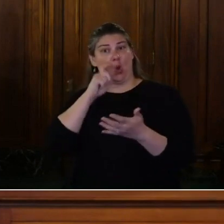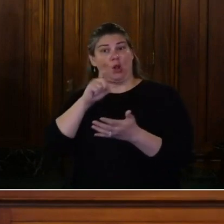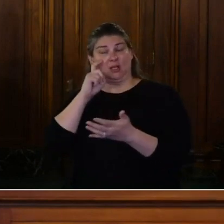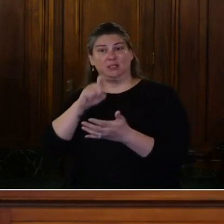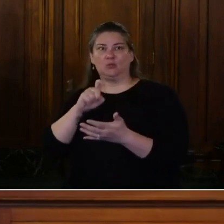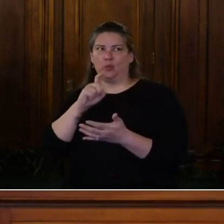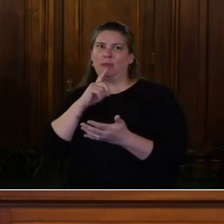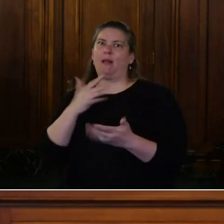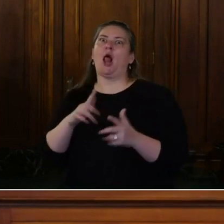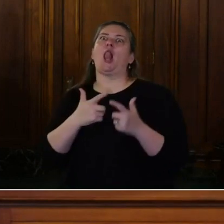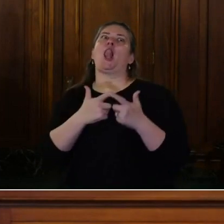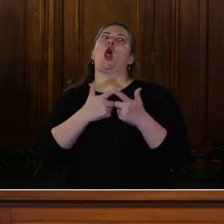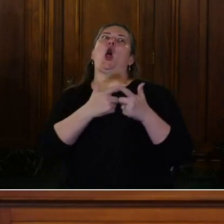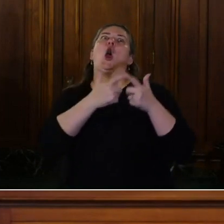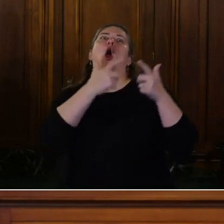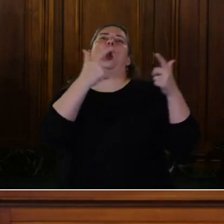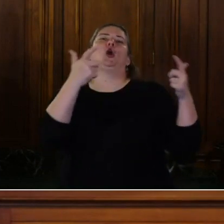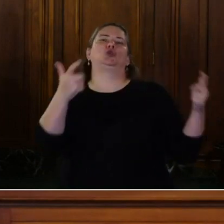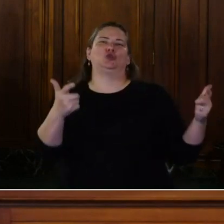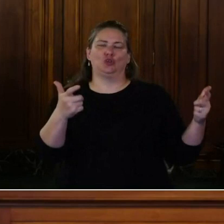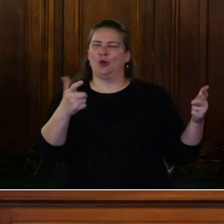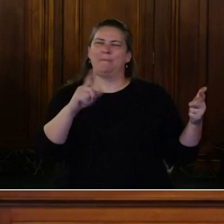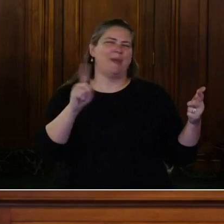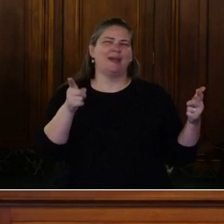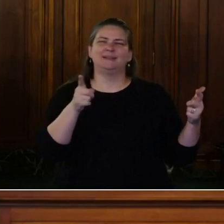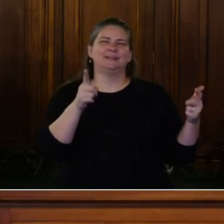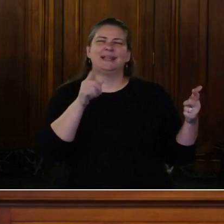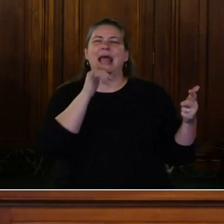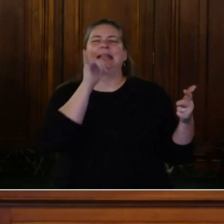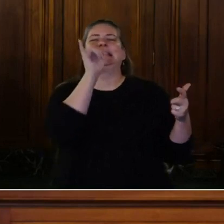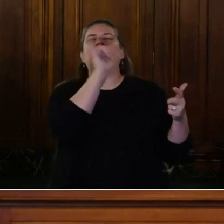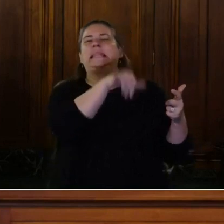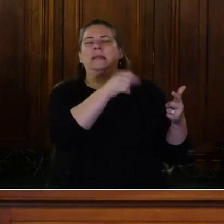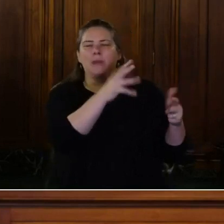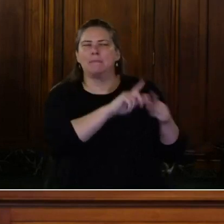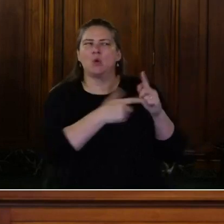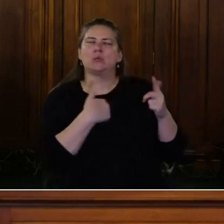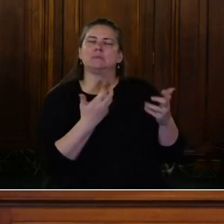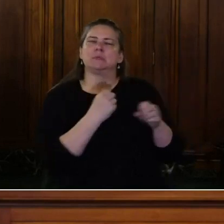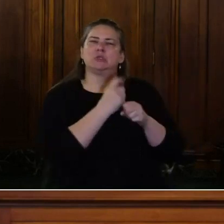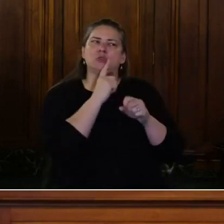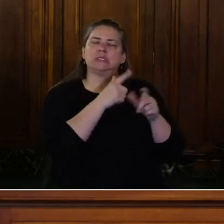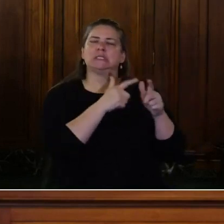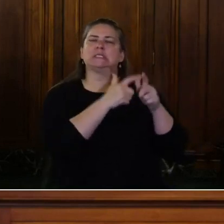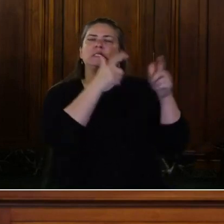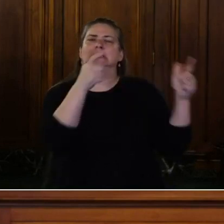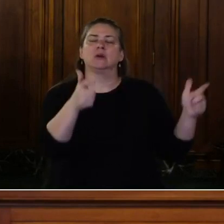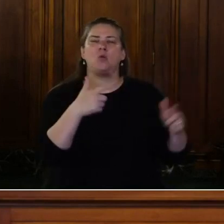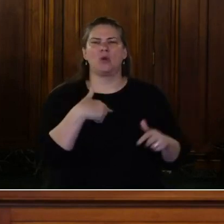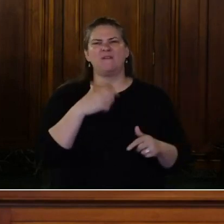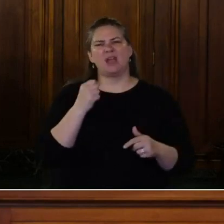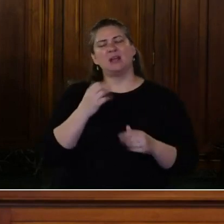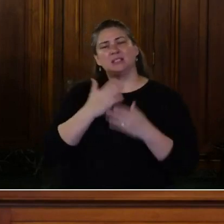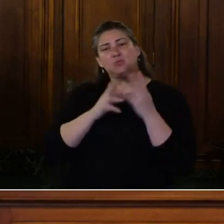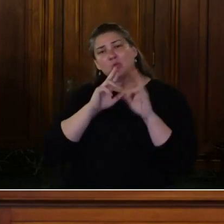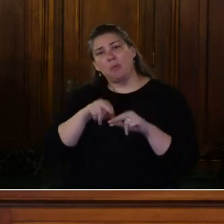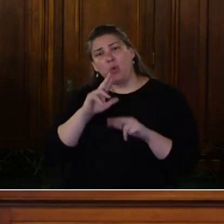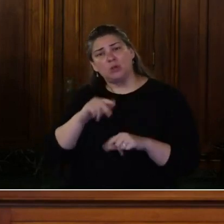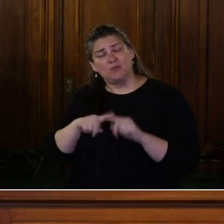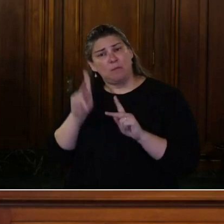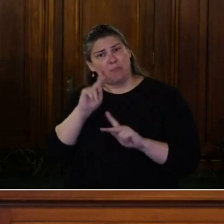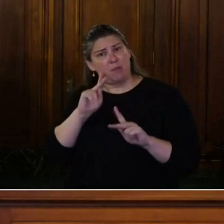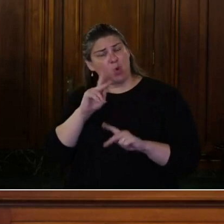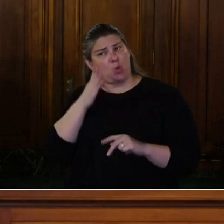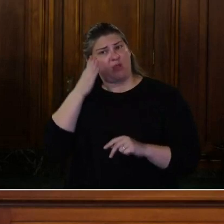much larger. And I believe right now it's all based on just a handful of reports of individuals who were on there